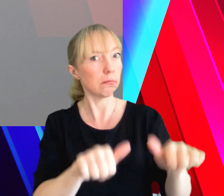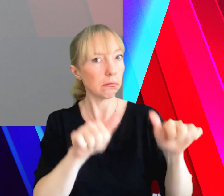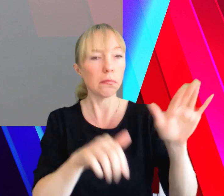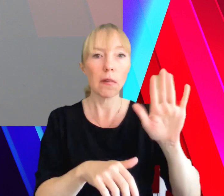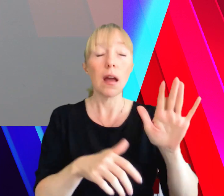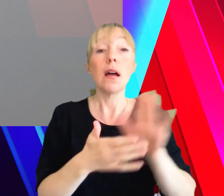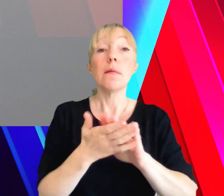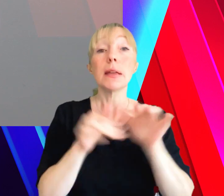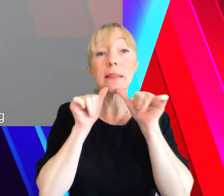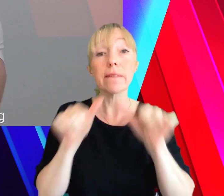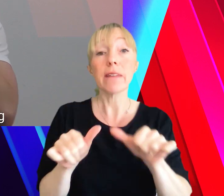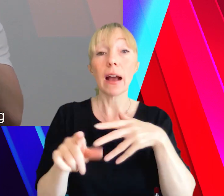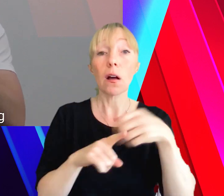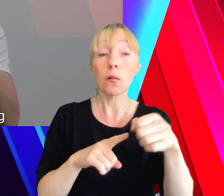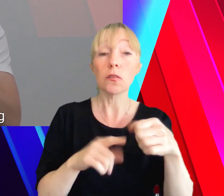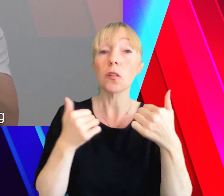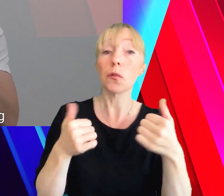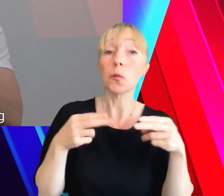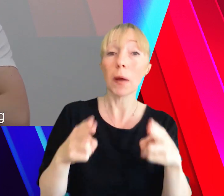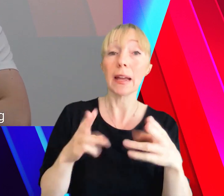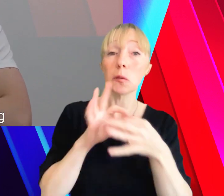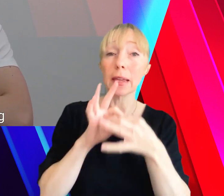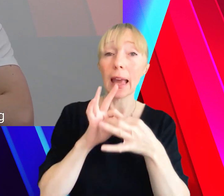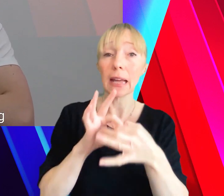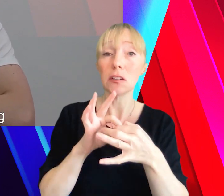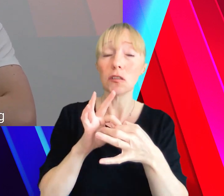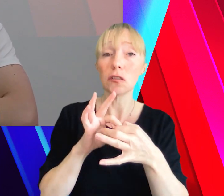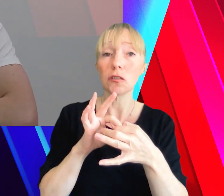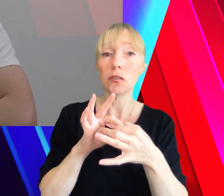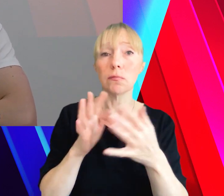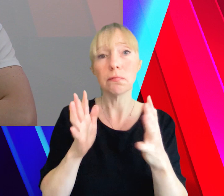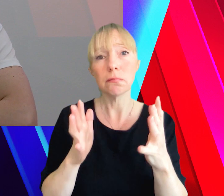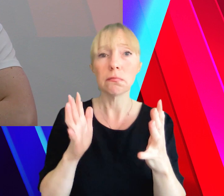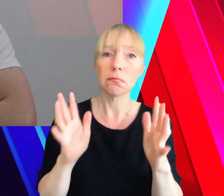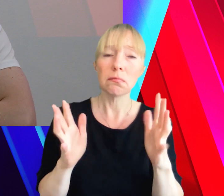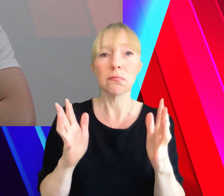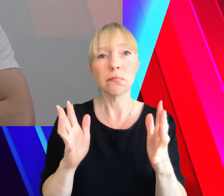I think fan culture is a great way of engaging with